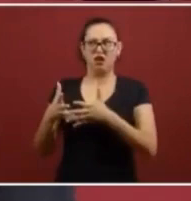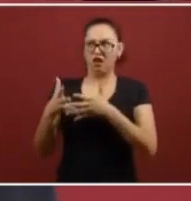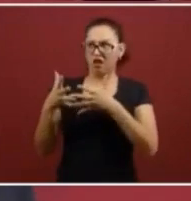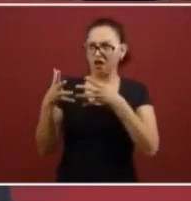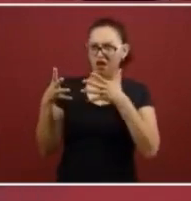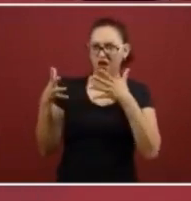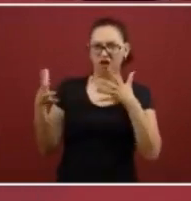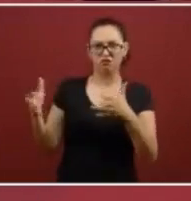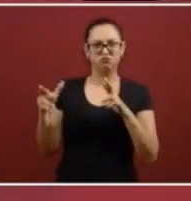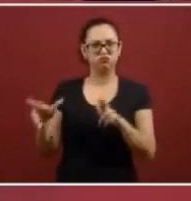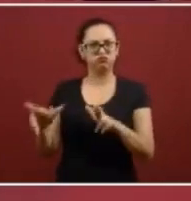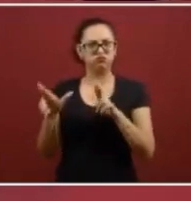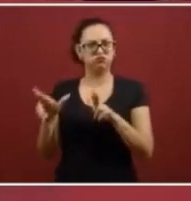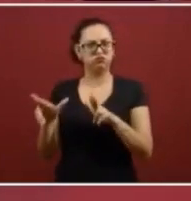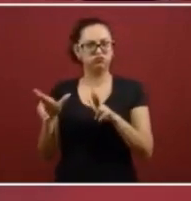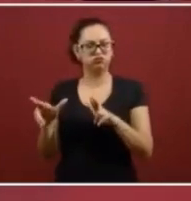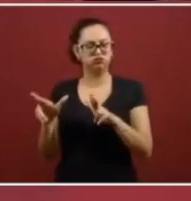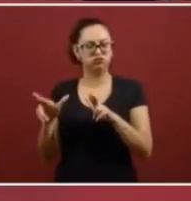the upper